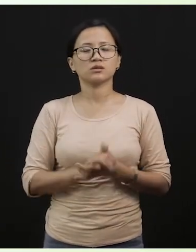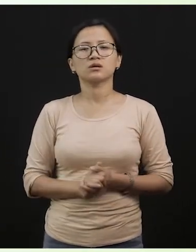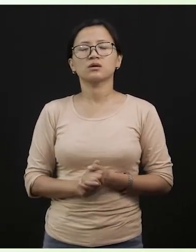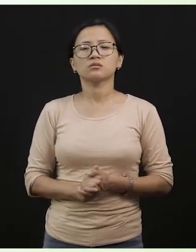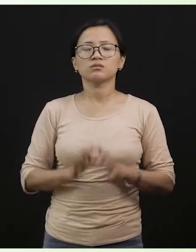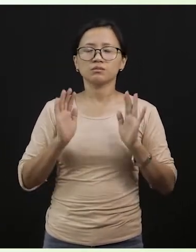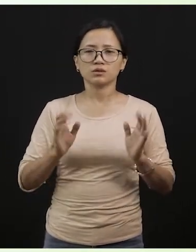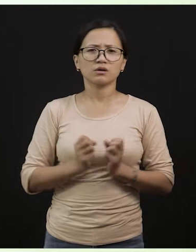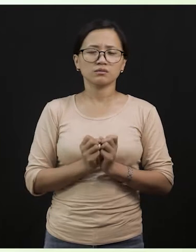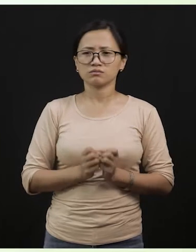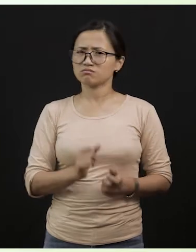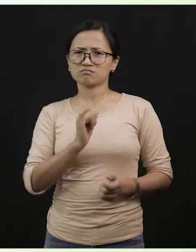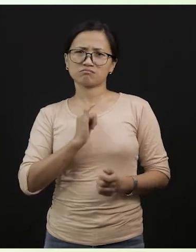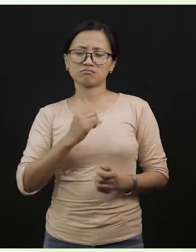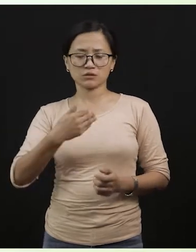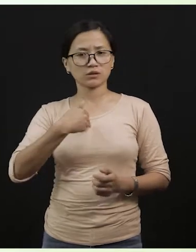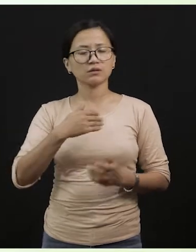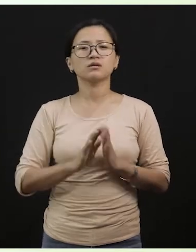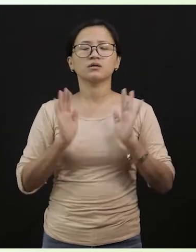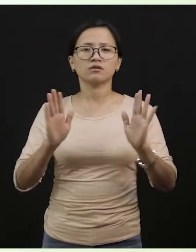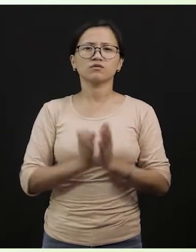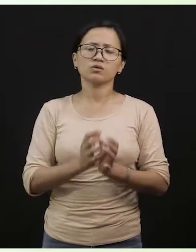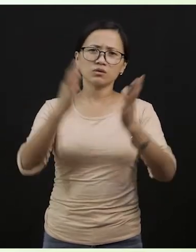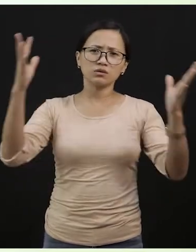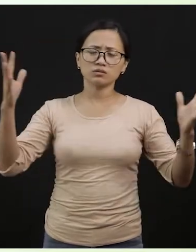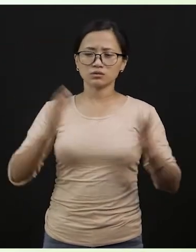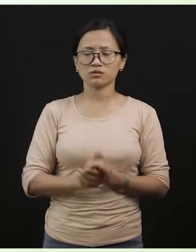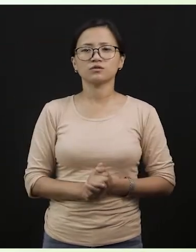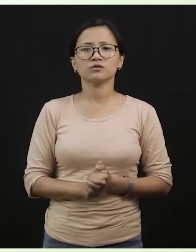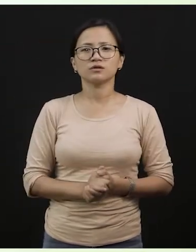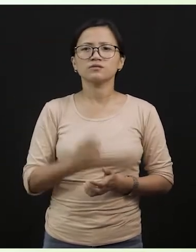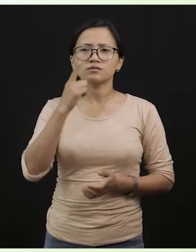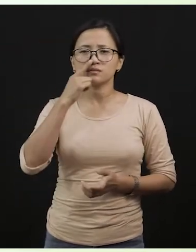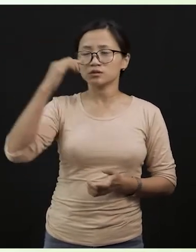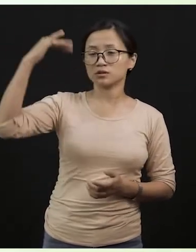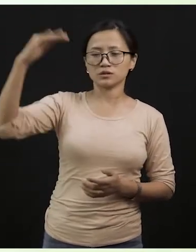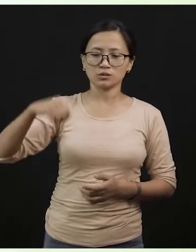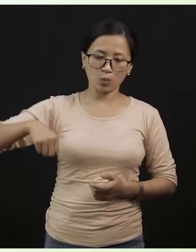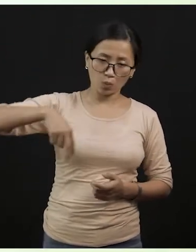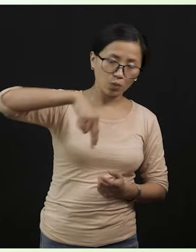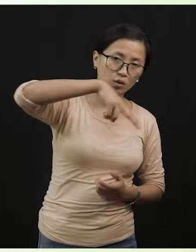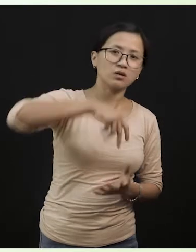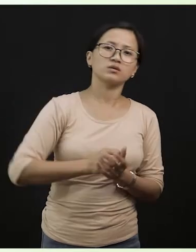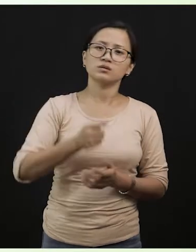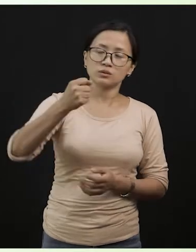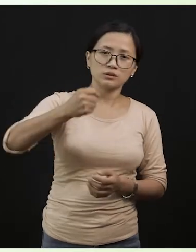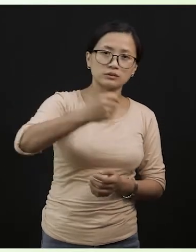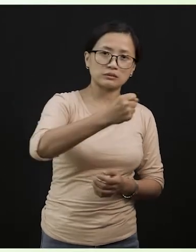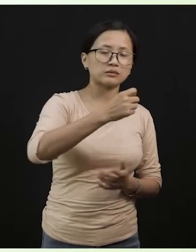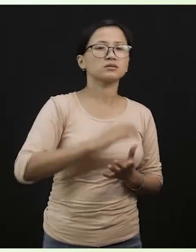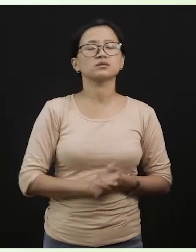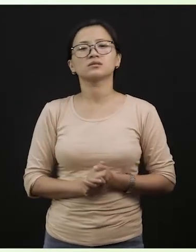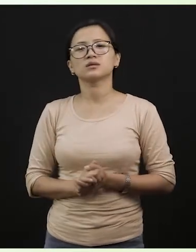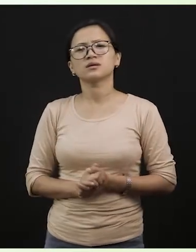even me, I have a lot of old ladies who work with walking stick in my neighborhood, and so also your neighborhood will be the same. What you